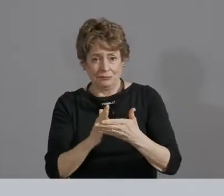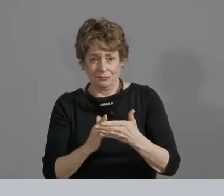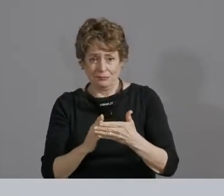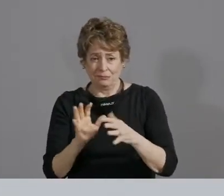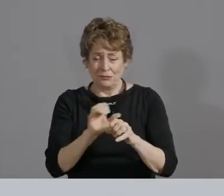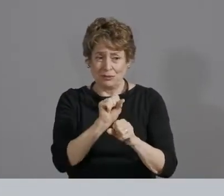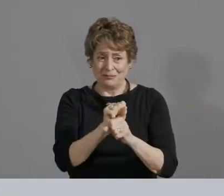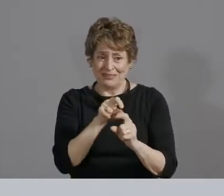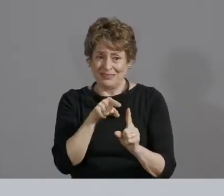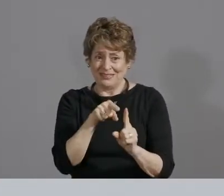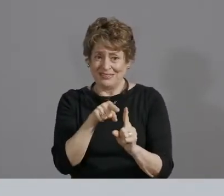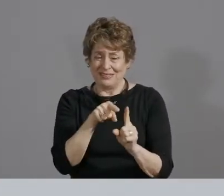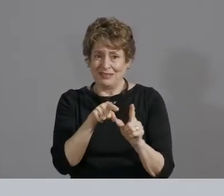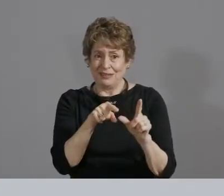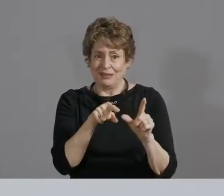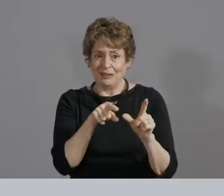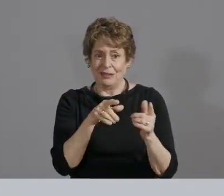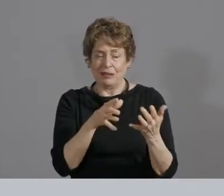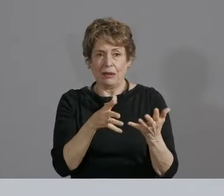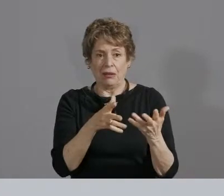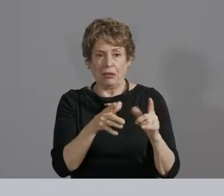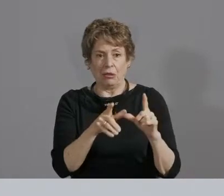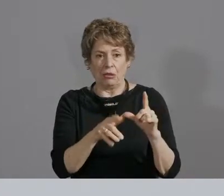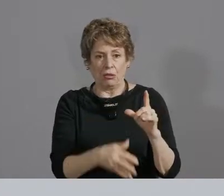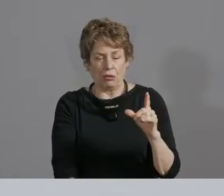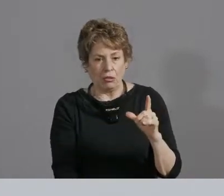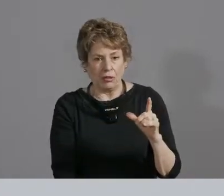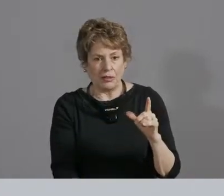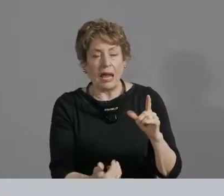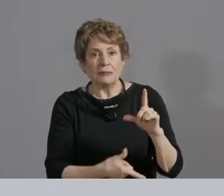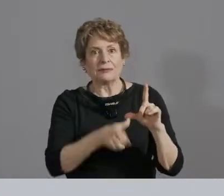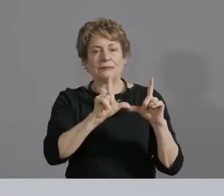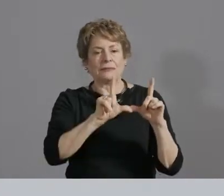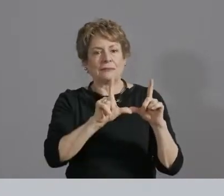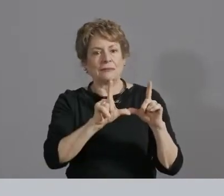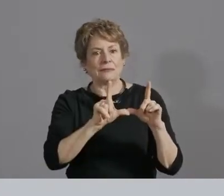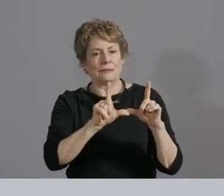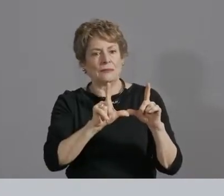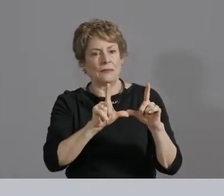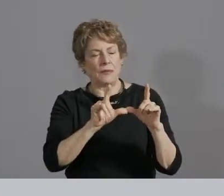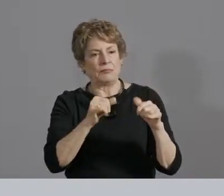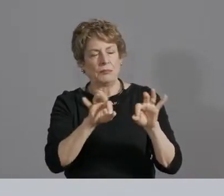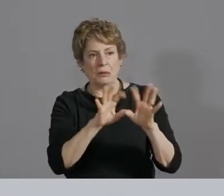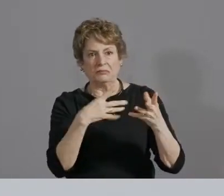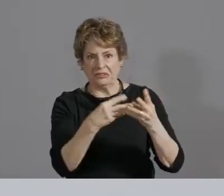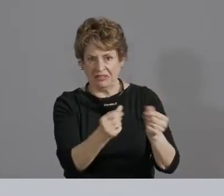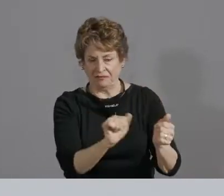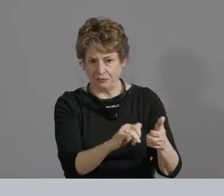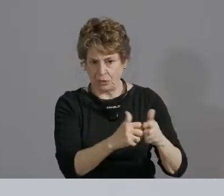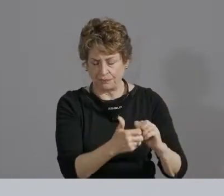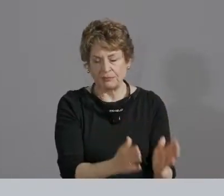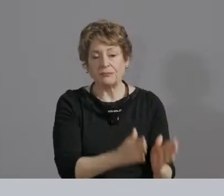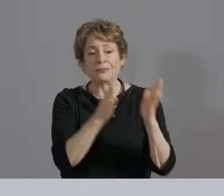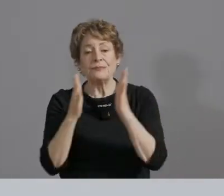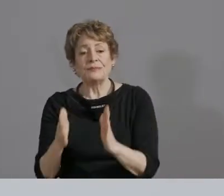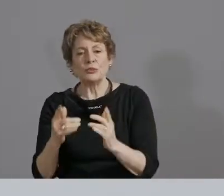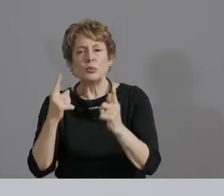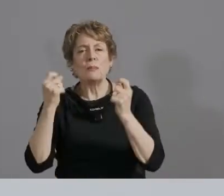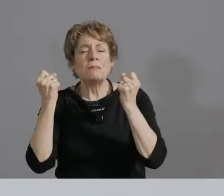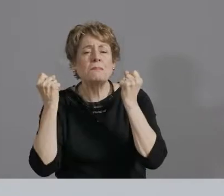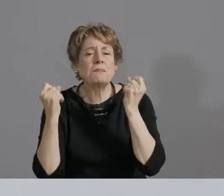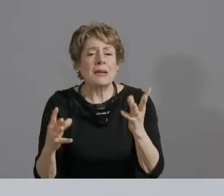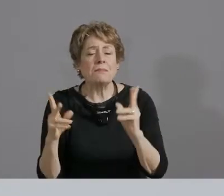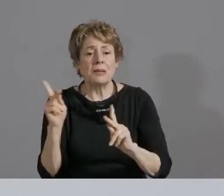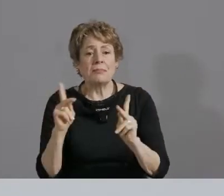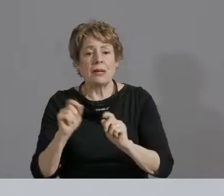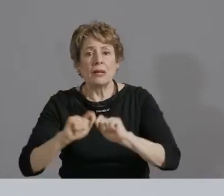now has been reactivated, so that should go away. The other thing is, given the such high demand and the limited number of appointments